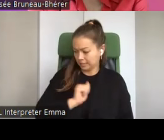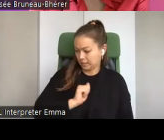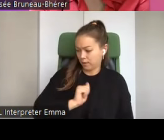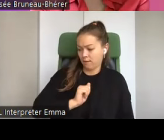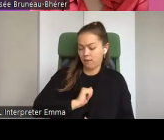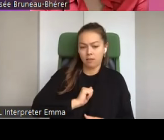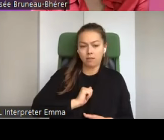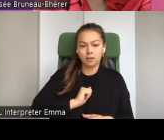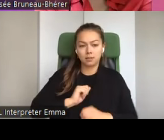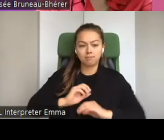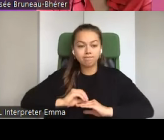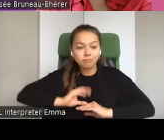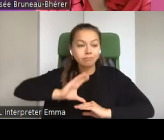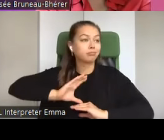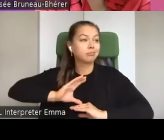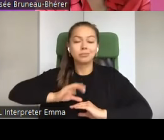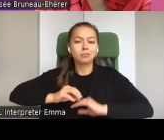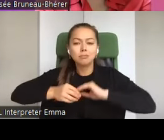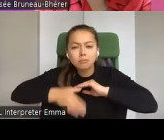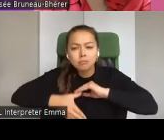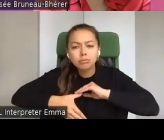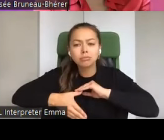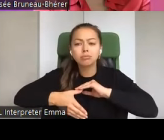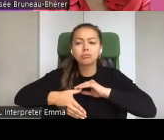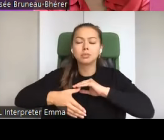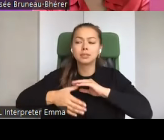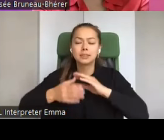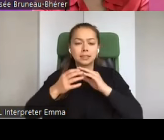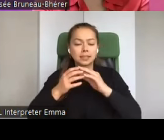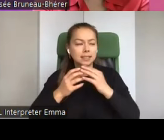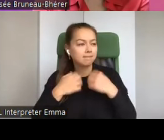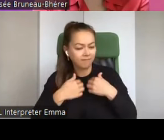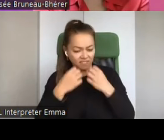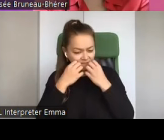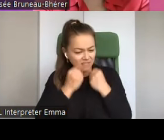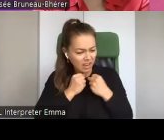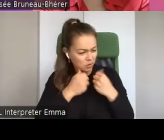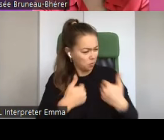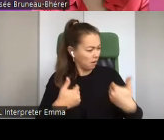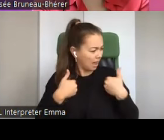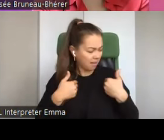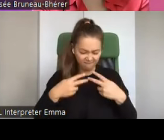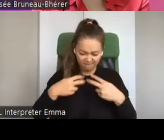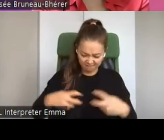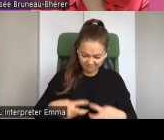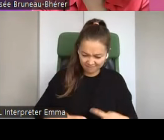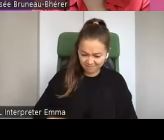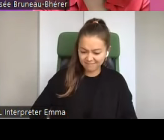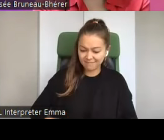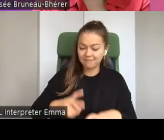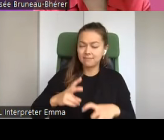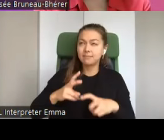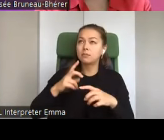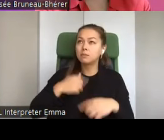self-esteem, the value that he feels he has, the way that he can perceive himself and dream of himself.